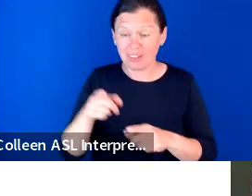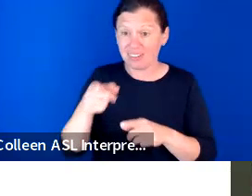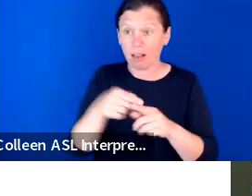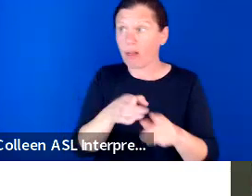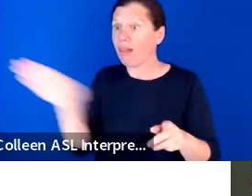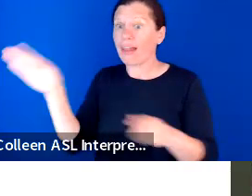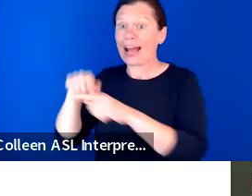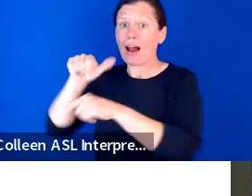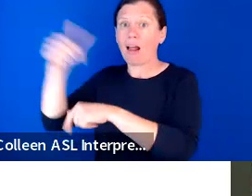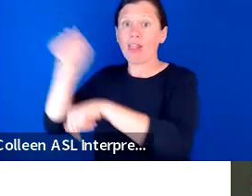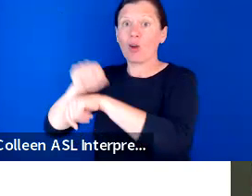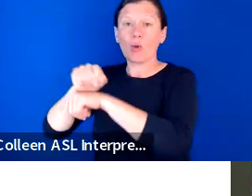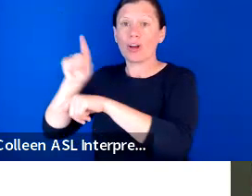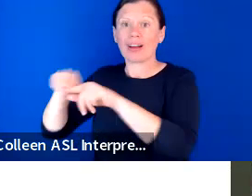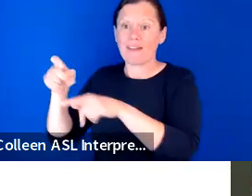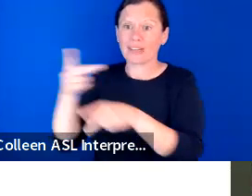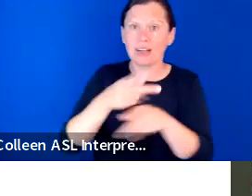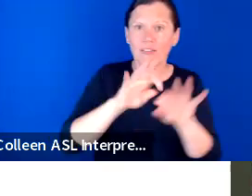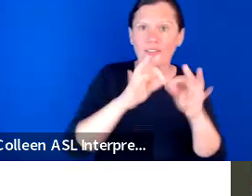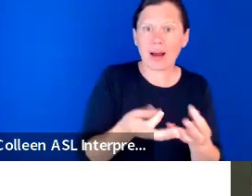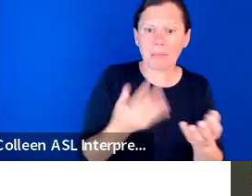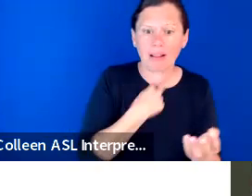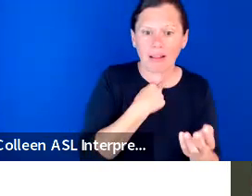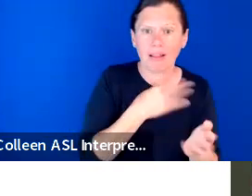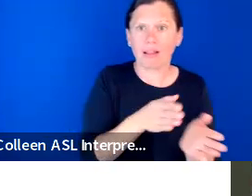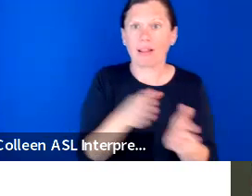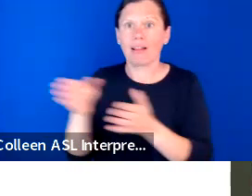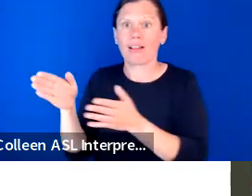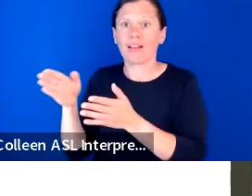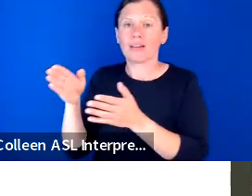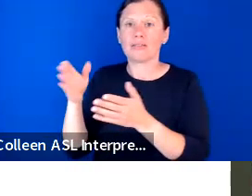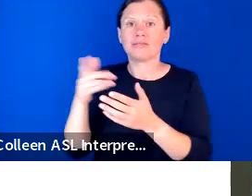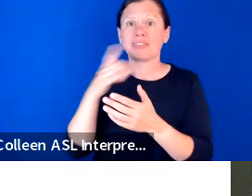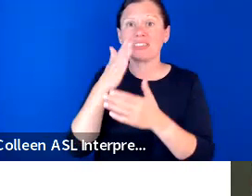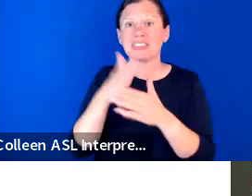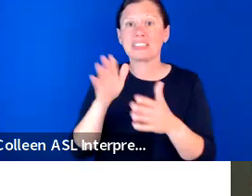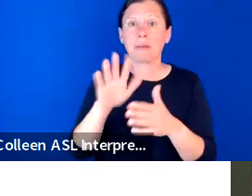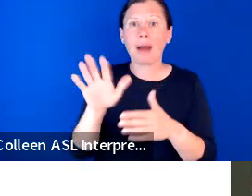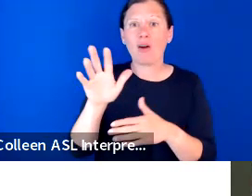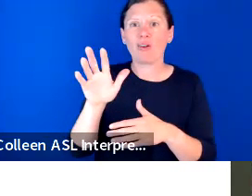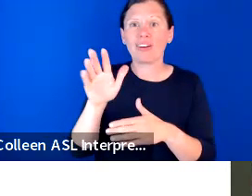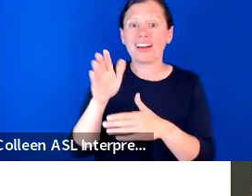and older who do this lose an average of more than $300,000 in wages and benefits.